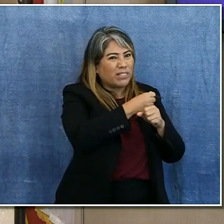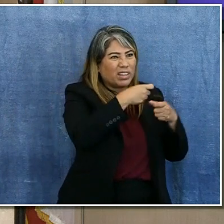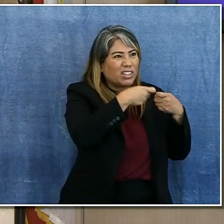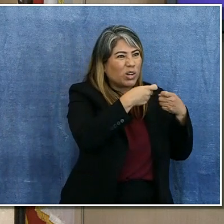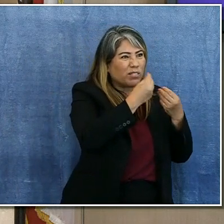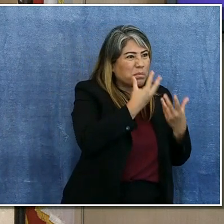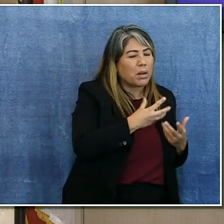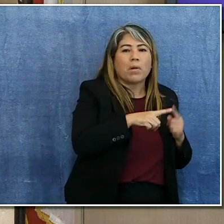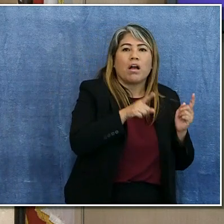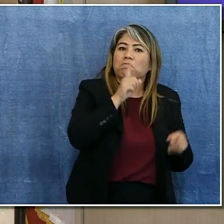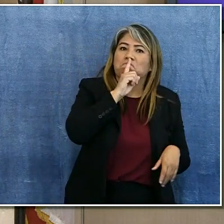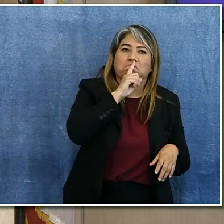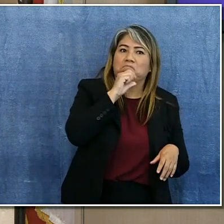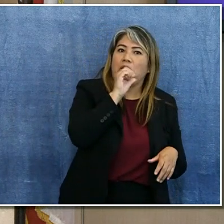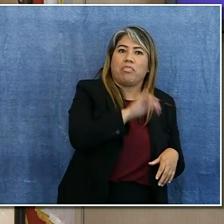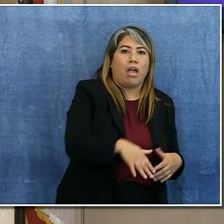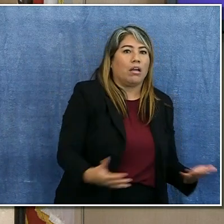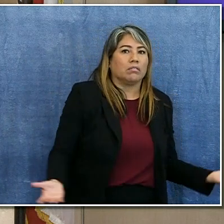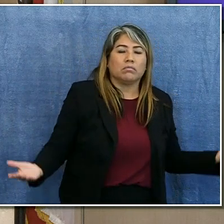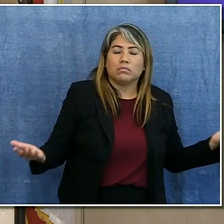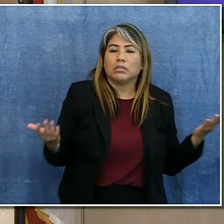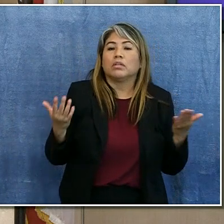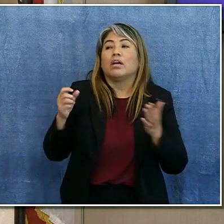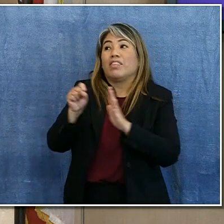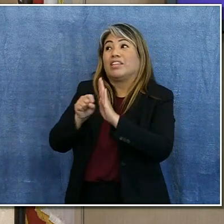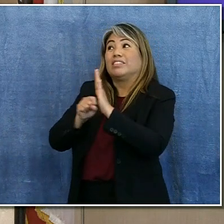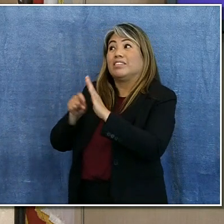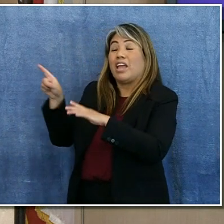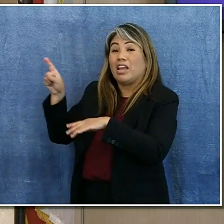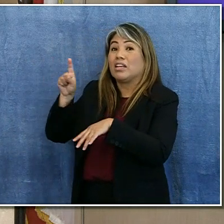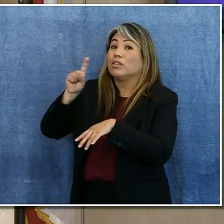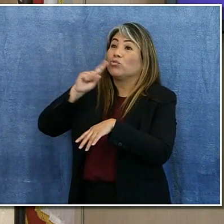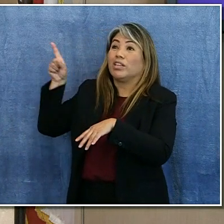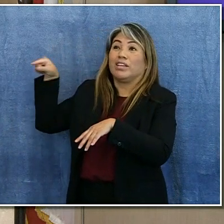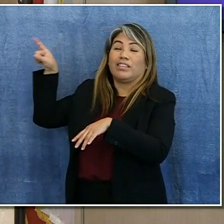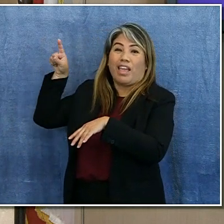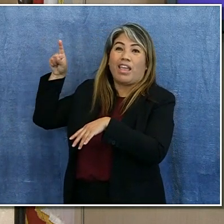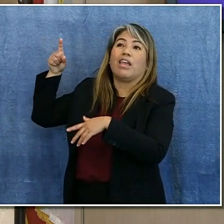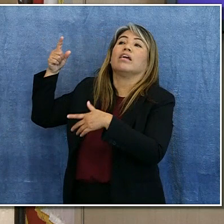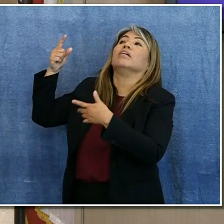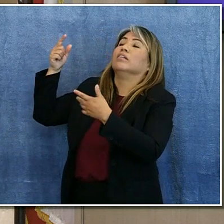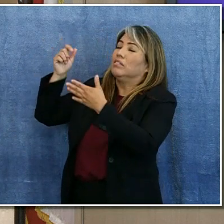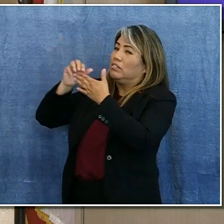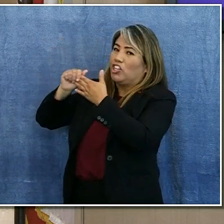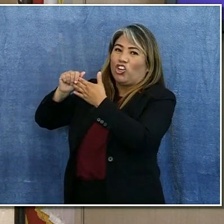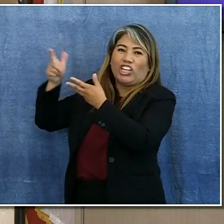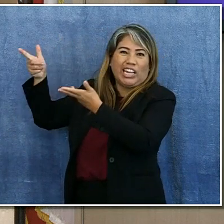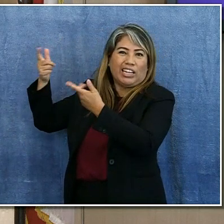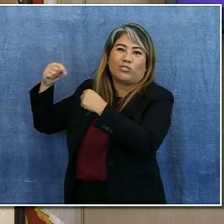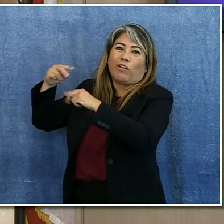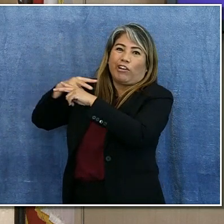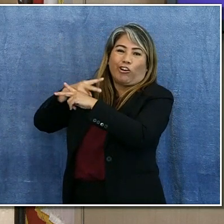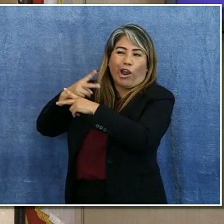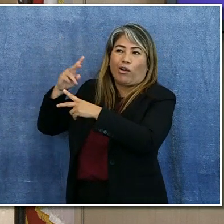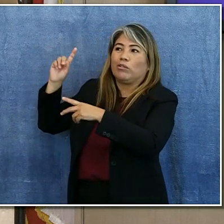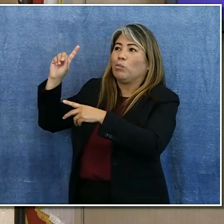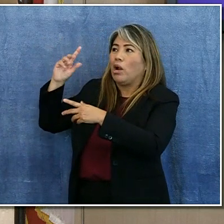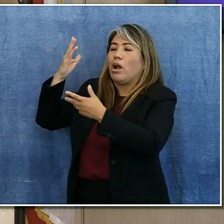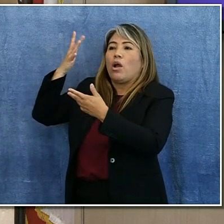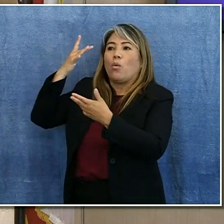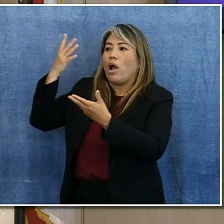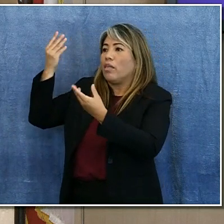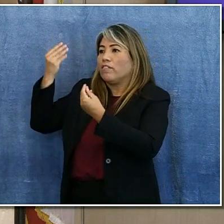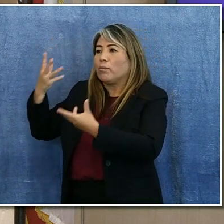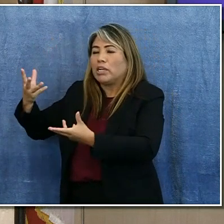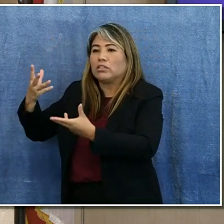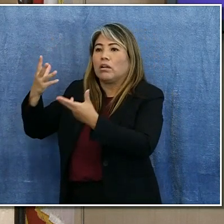but it does not appear to be that. So the state has actually really got the lead on trying to figure out where the information is either being dropped